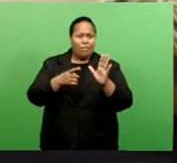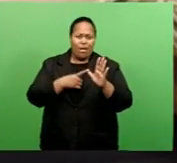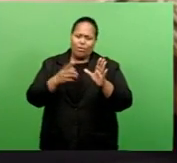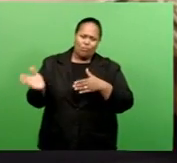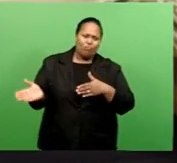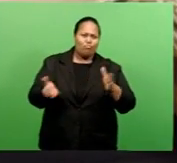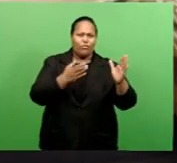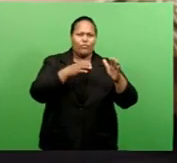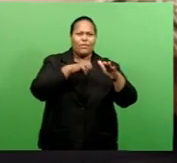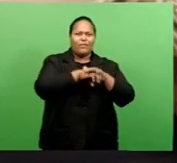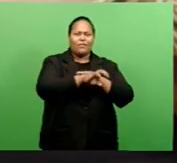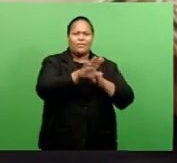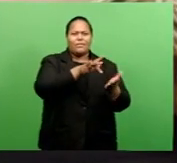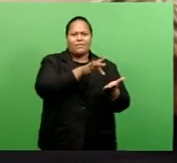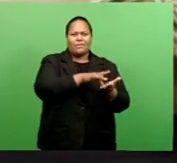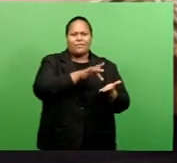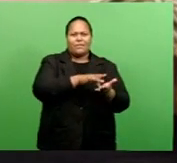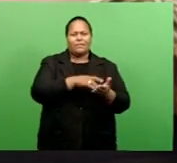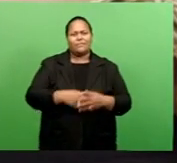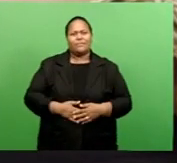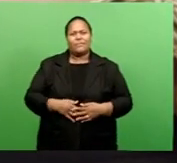evacuation centers from yesterday.